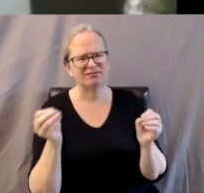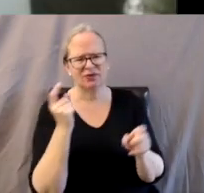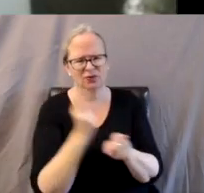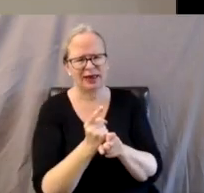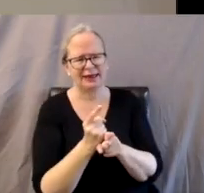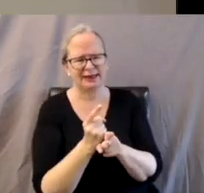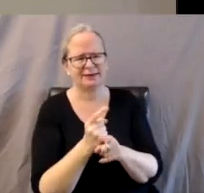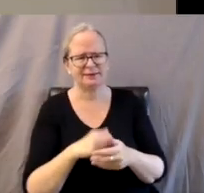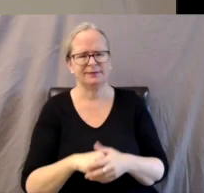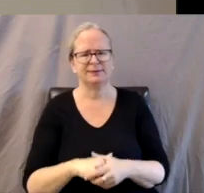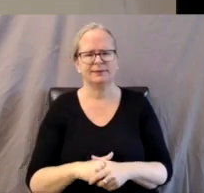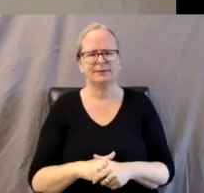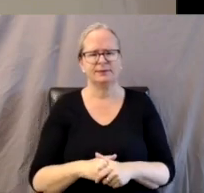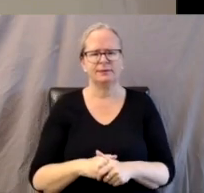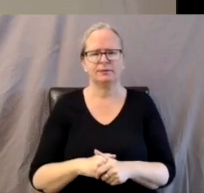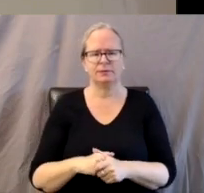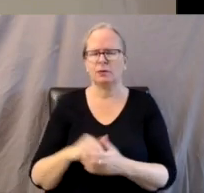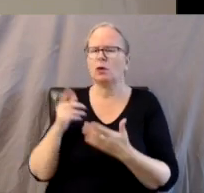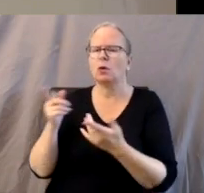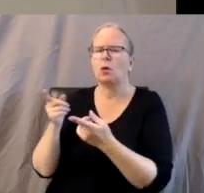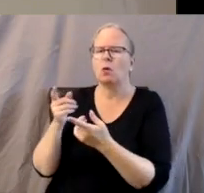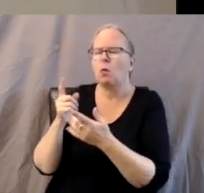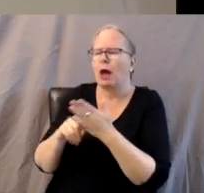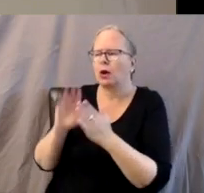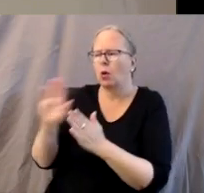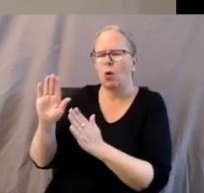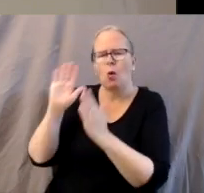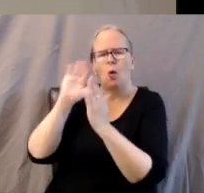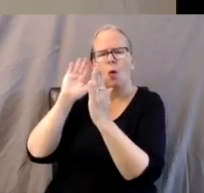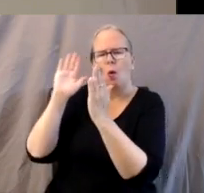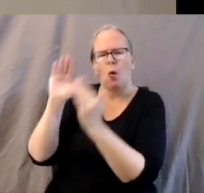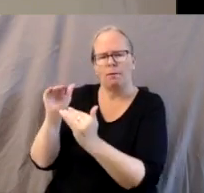So what would be your greatest hope for a basic income?